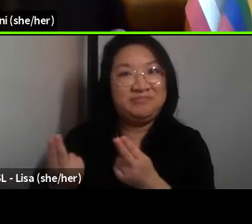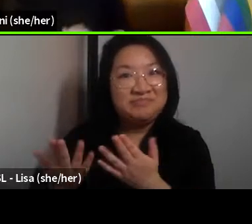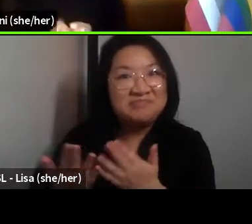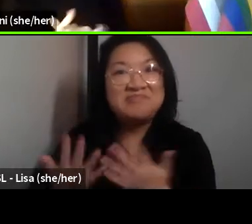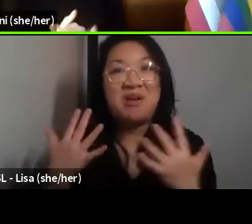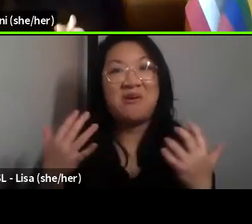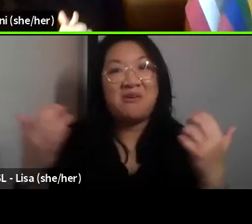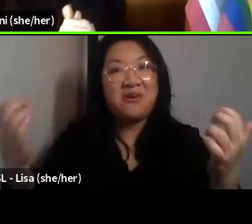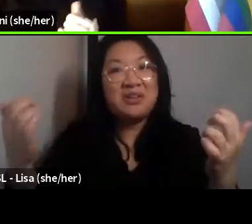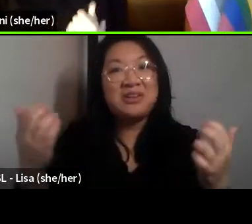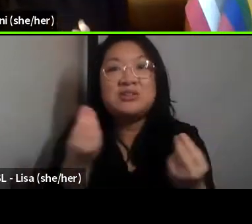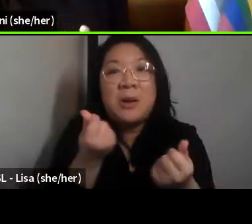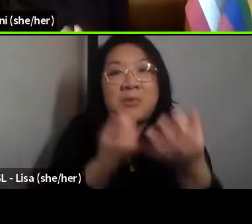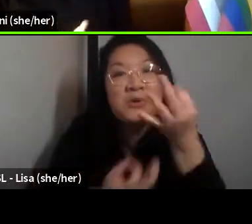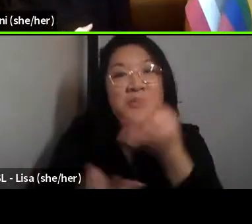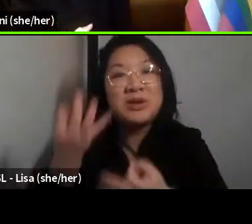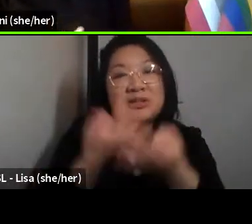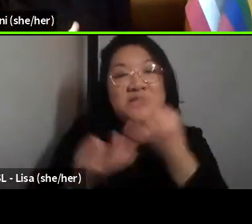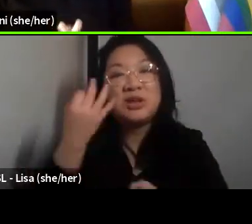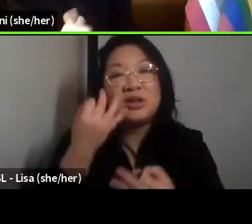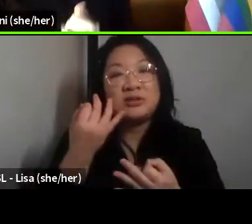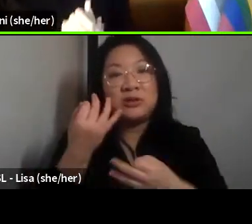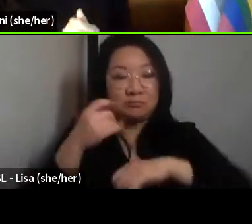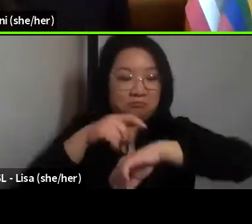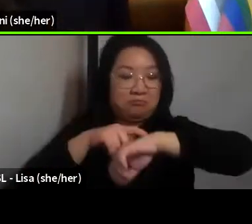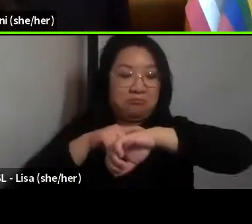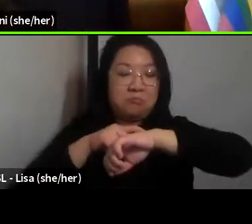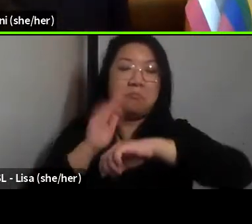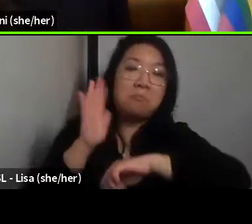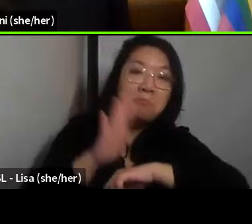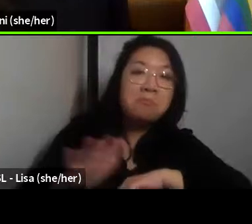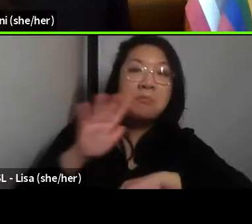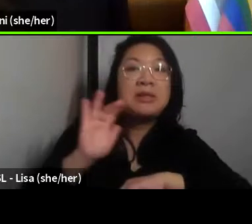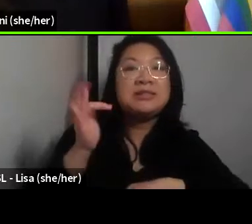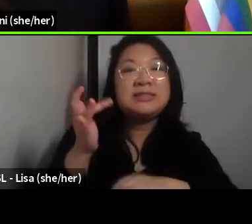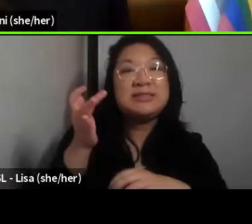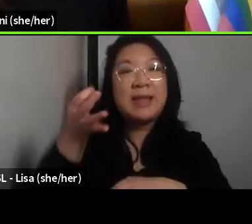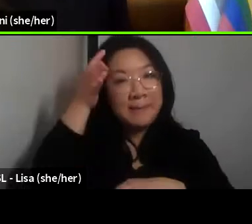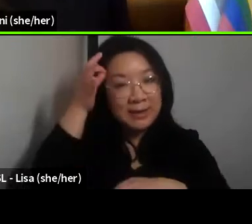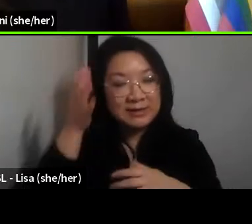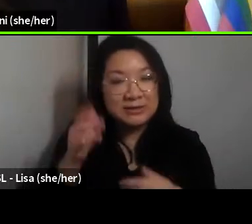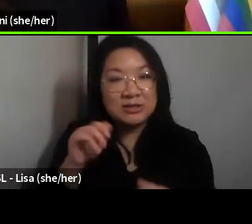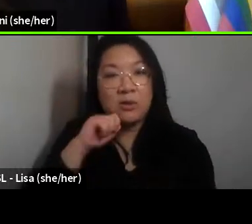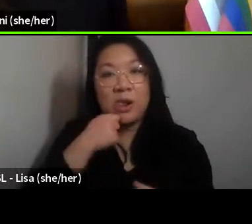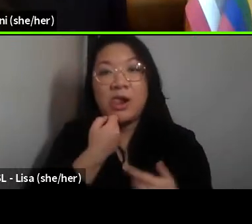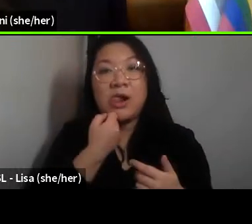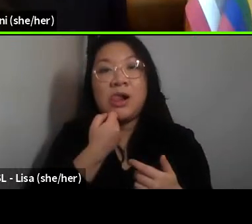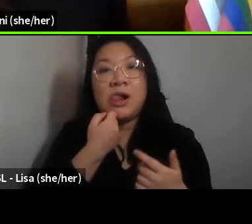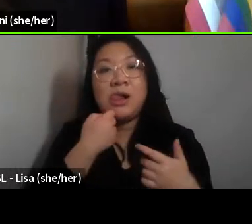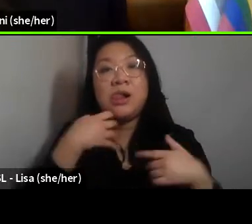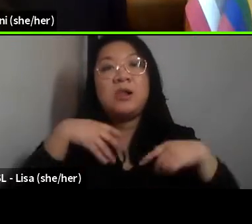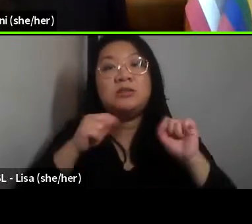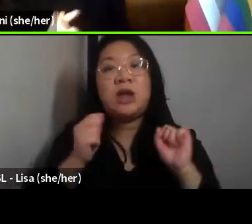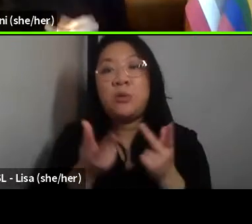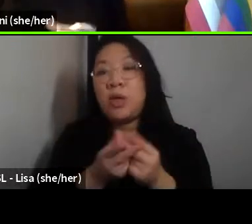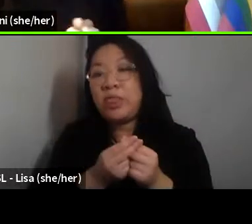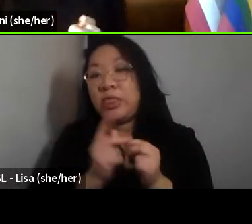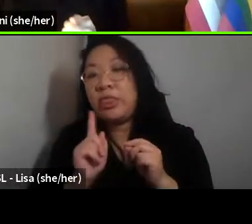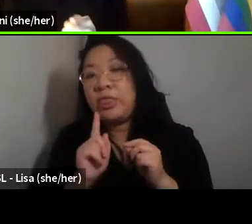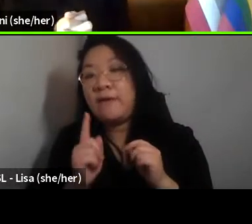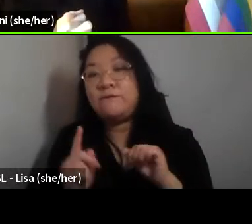a couple of questions in our sort of last 10 minutes of the panel. So I'm going to start with our first question,